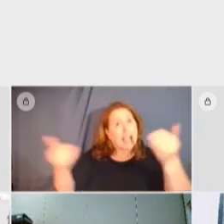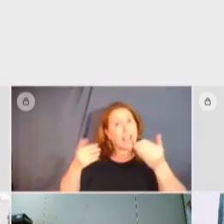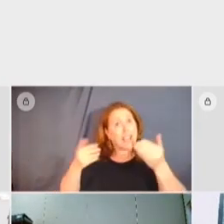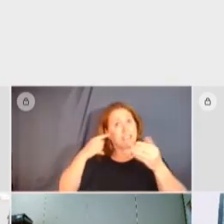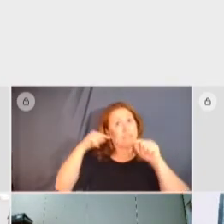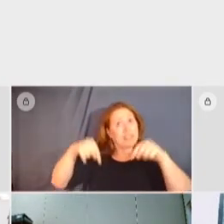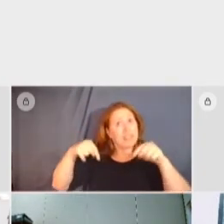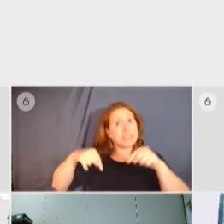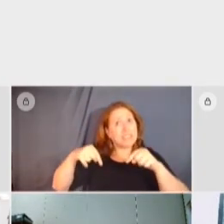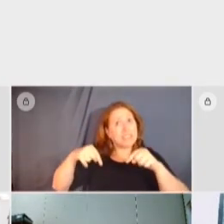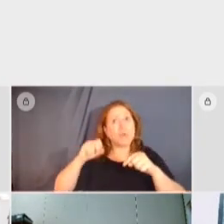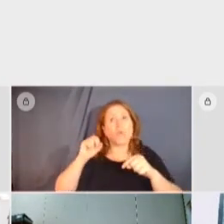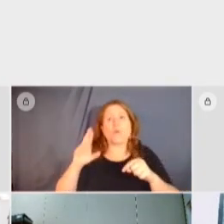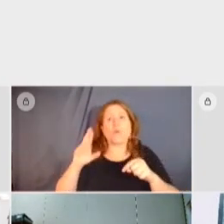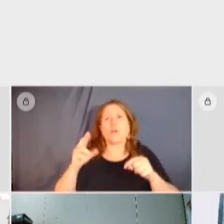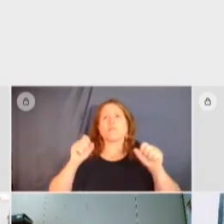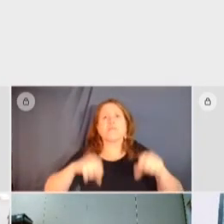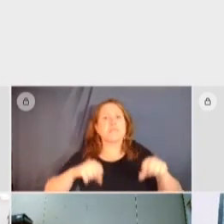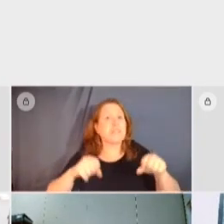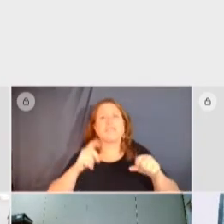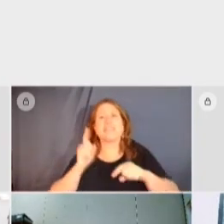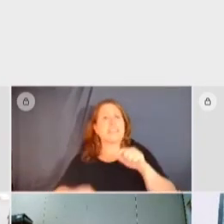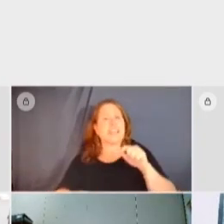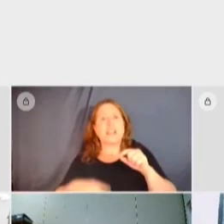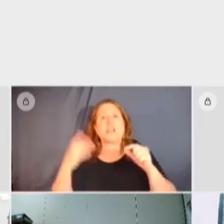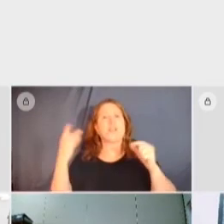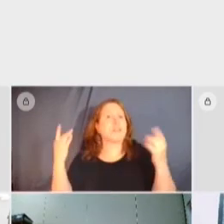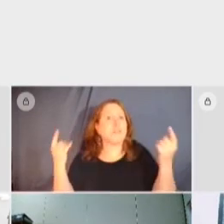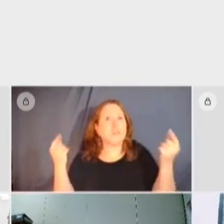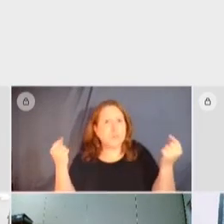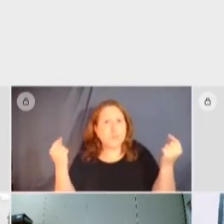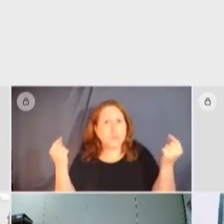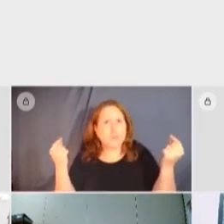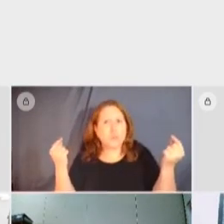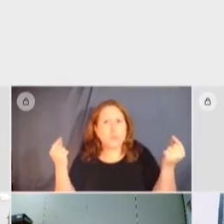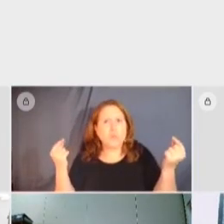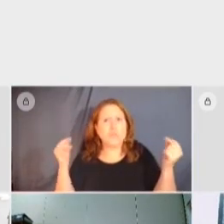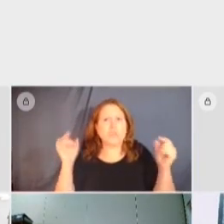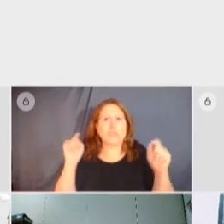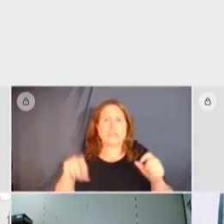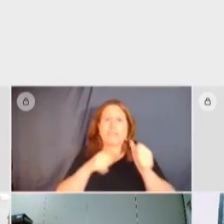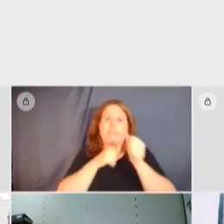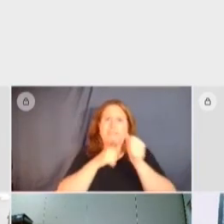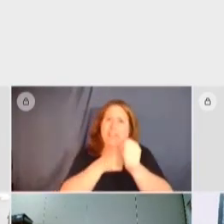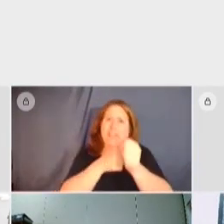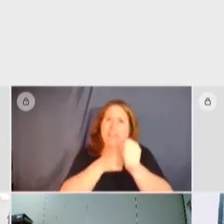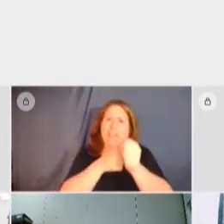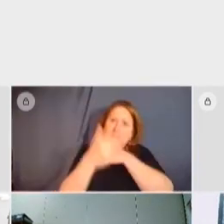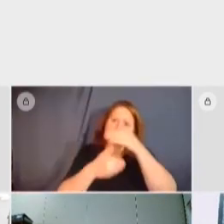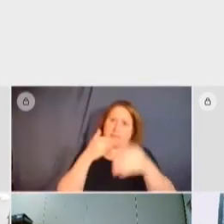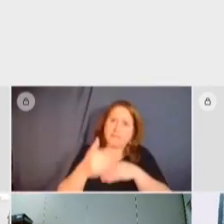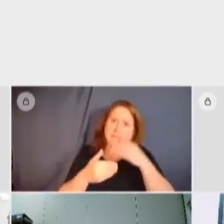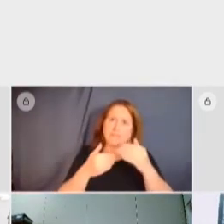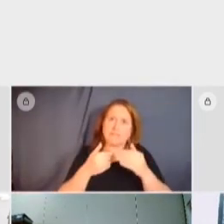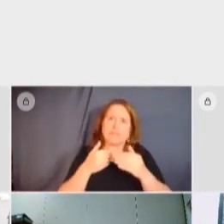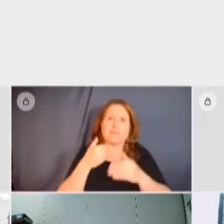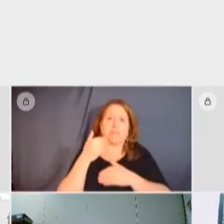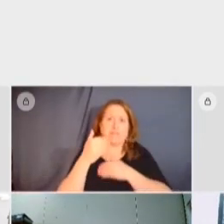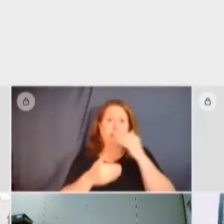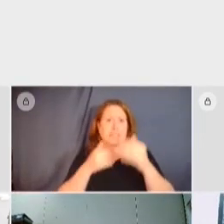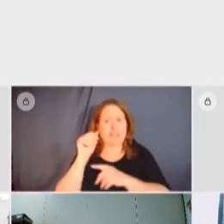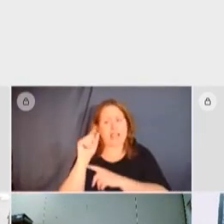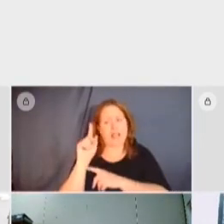some ministerial stuff that has to get done whenever you appoint someone. You know, they have to get sometimes background checks. They have to